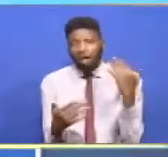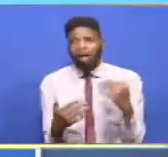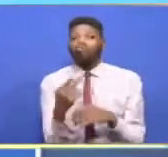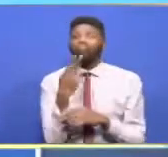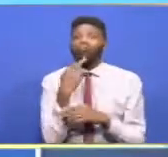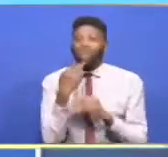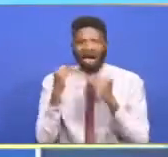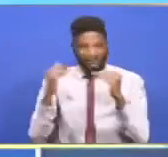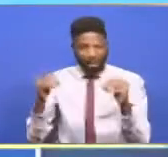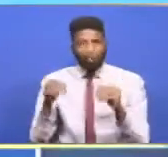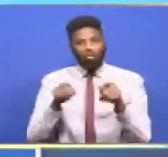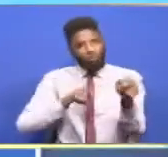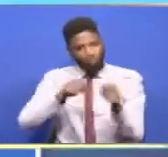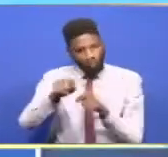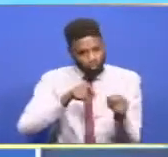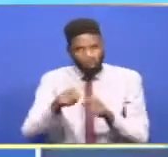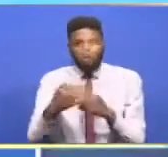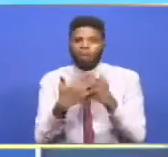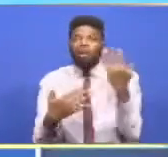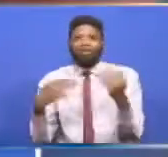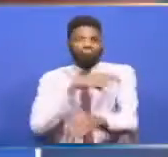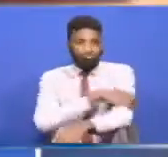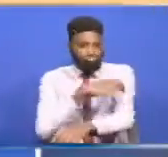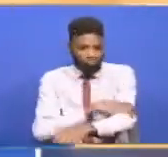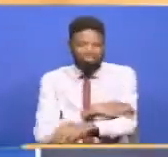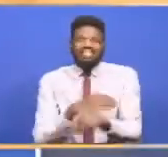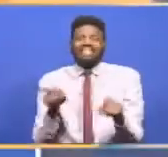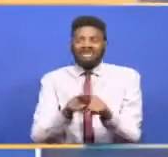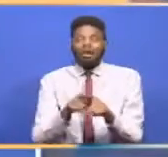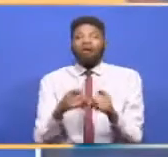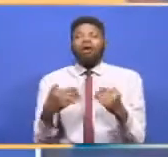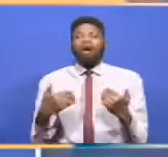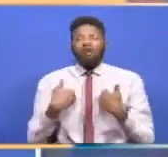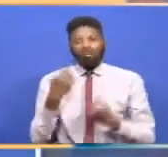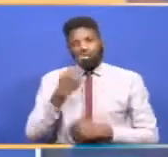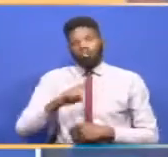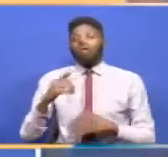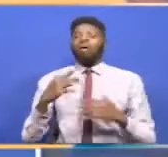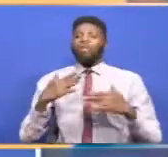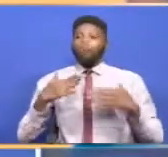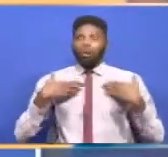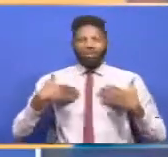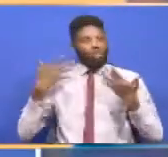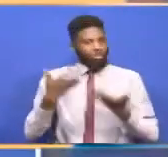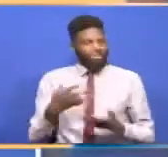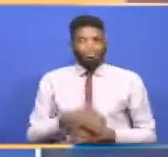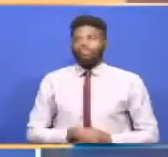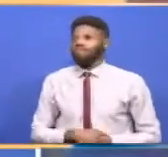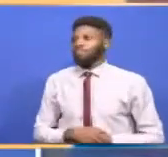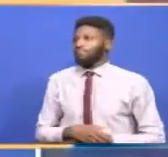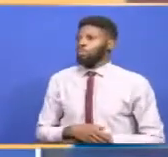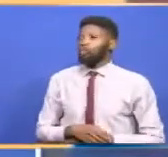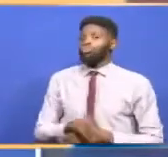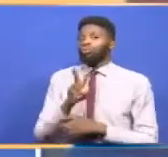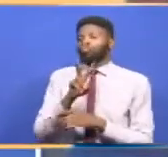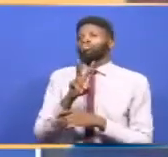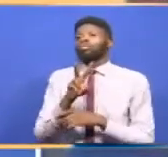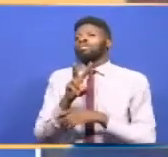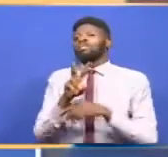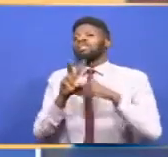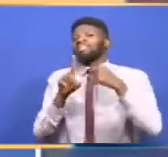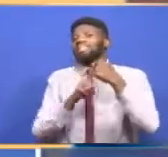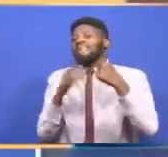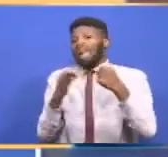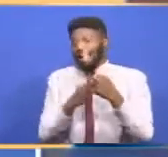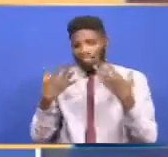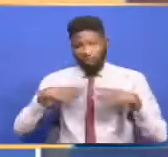and maintain ideal body weights. Over the last 24 hours, 268 people tested positive for